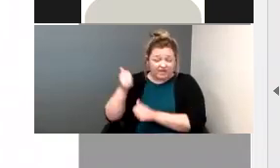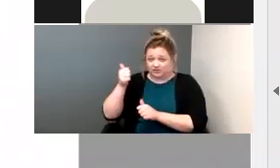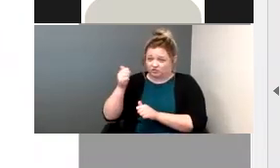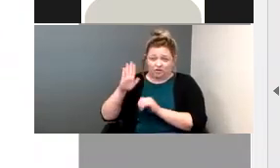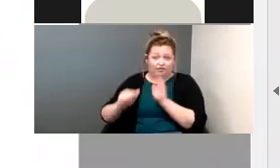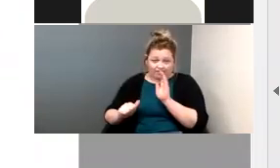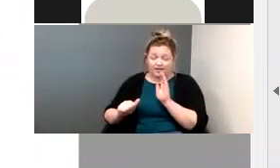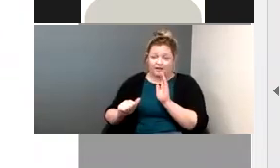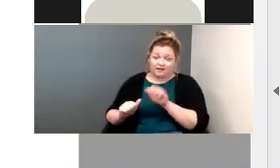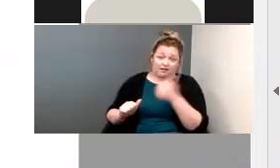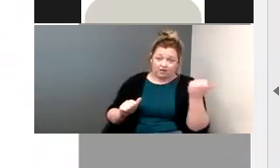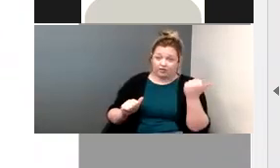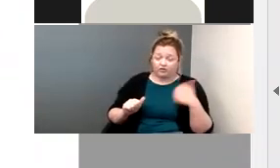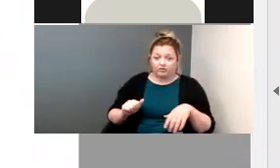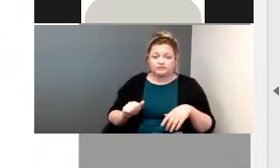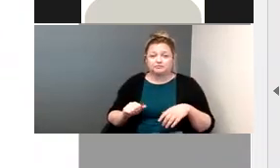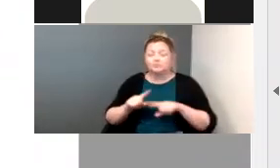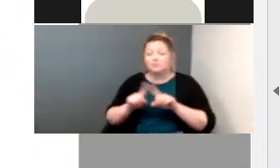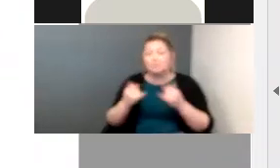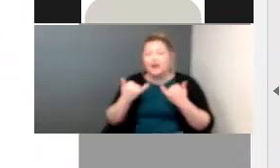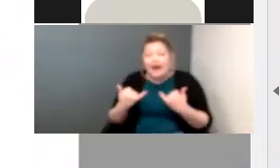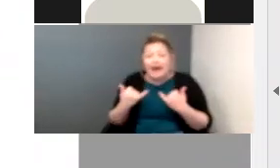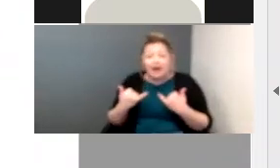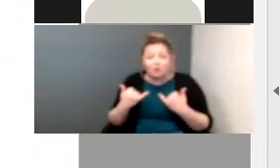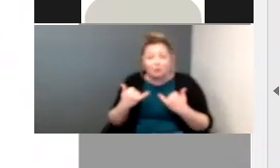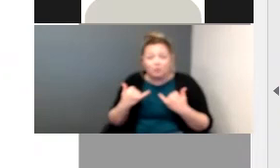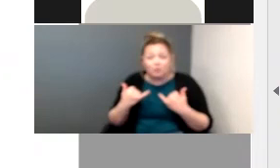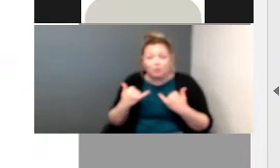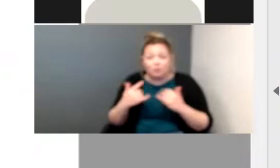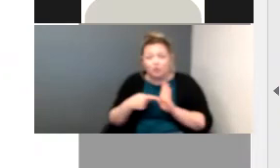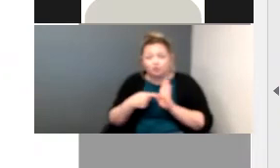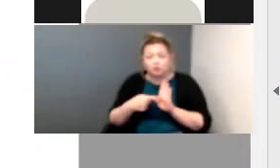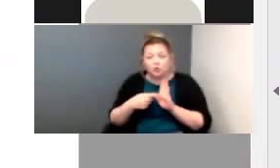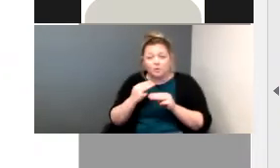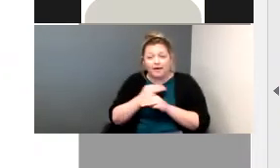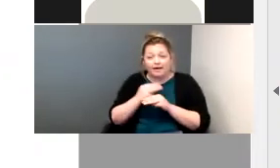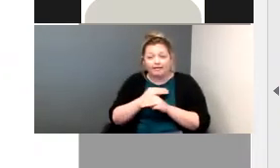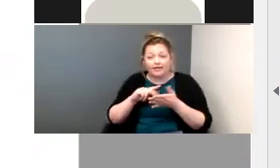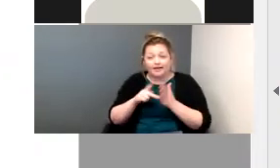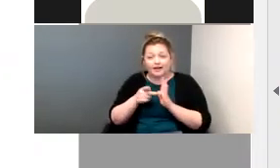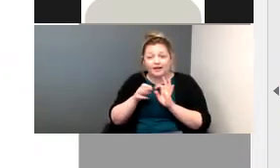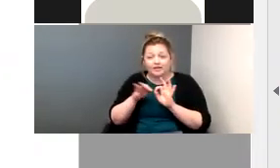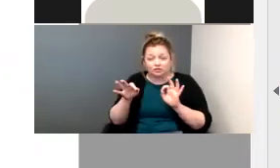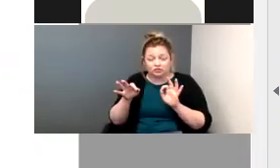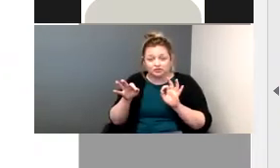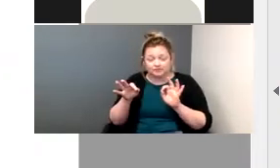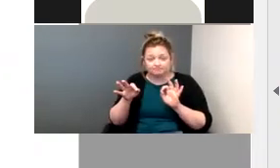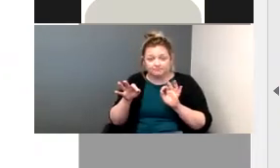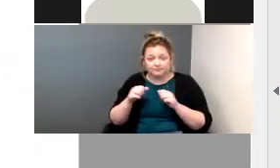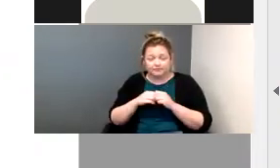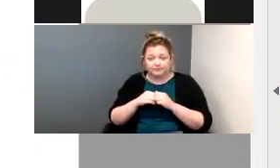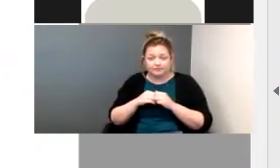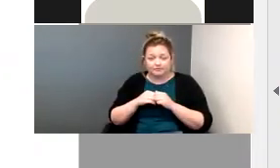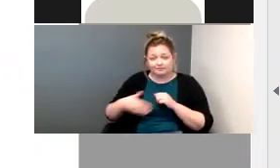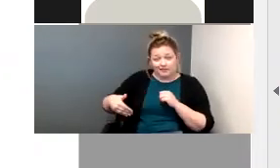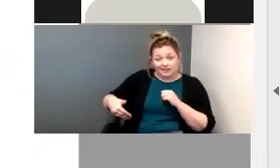more detail. But let's now first provide the mathematical definition of big O. So intuitively, we have been